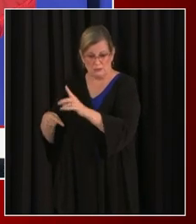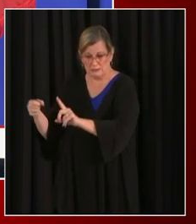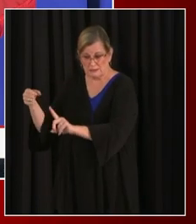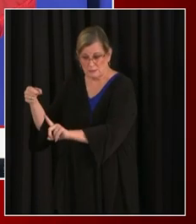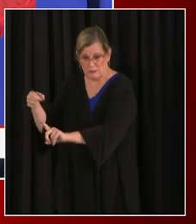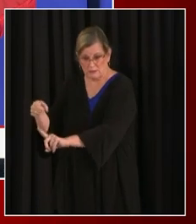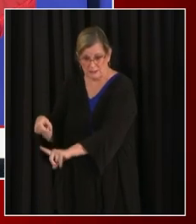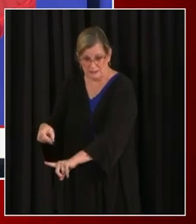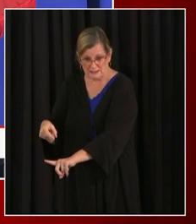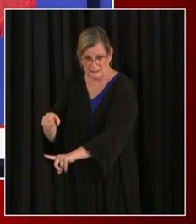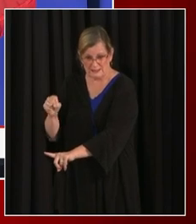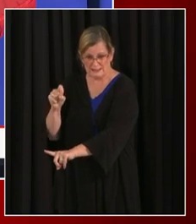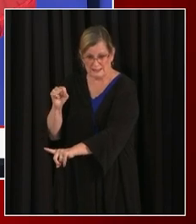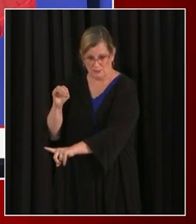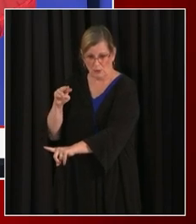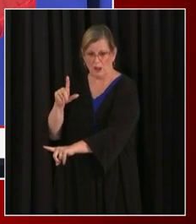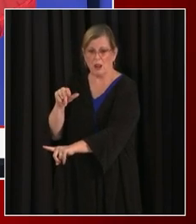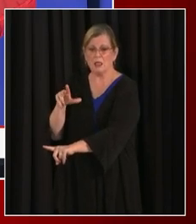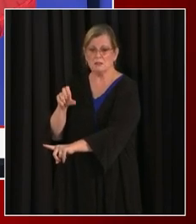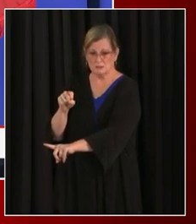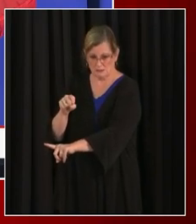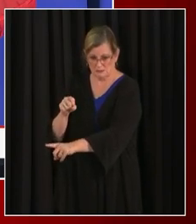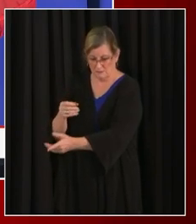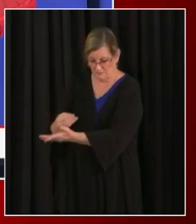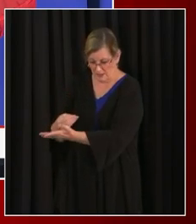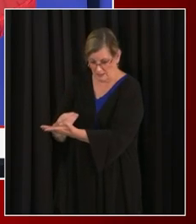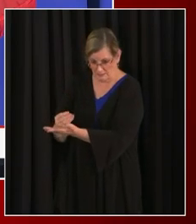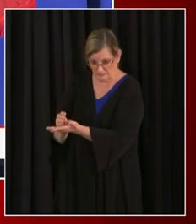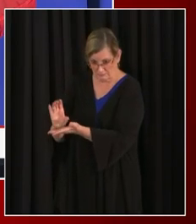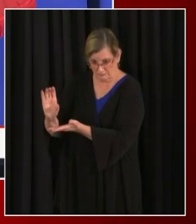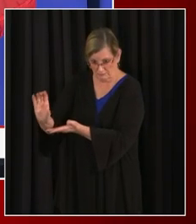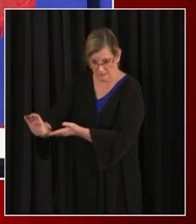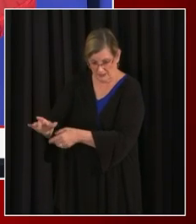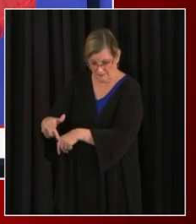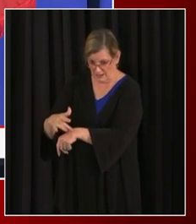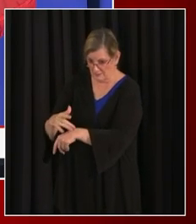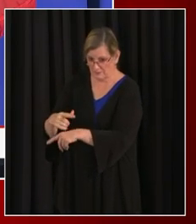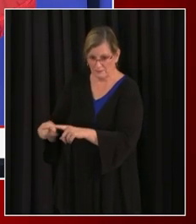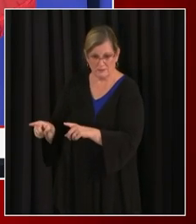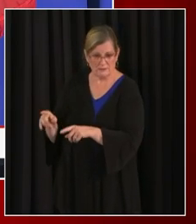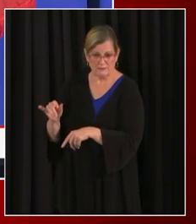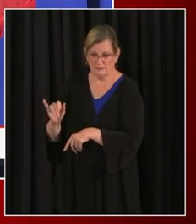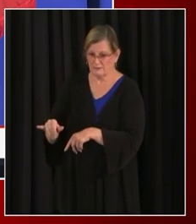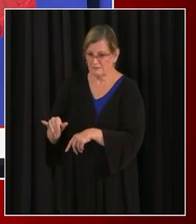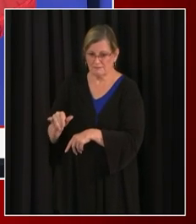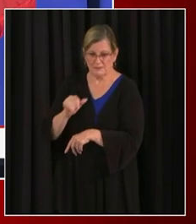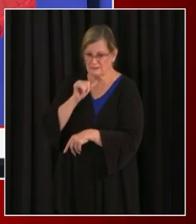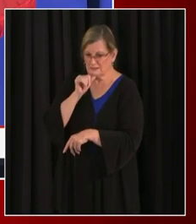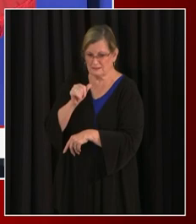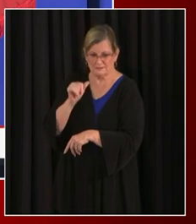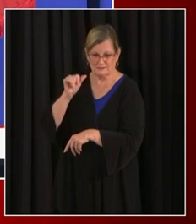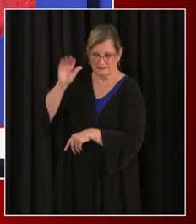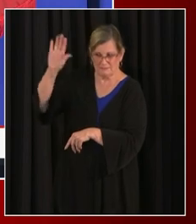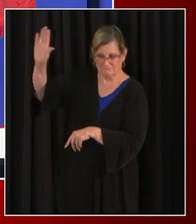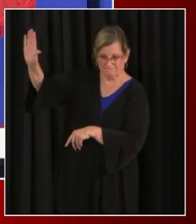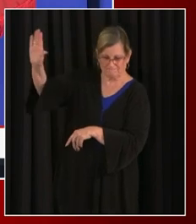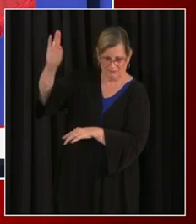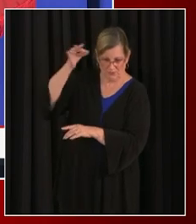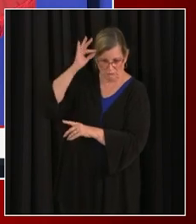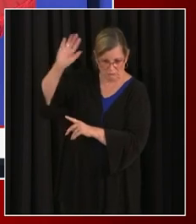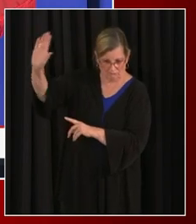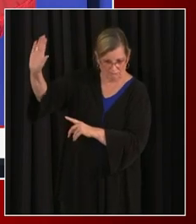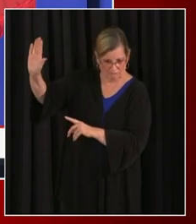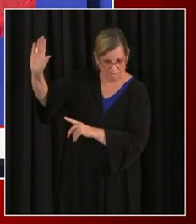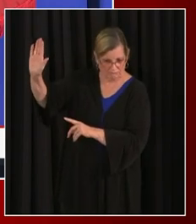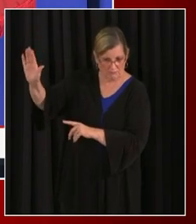back to us, that are still in talks, as you know, but that would go a long way in terms of the district being